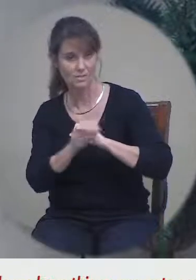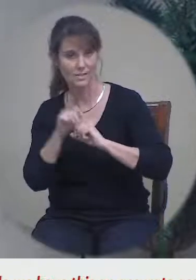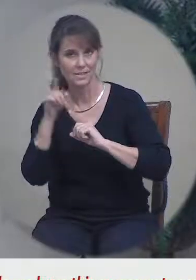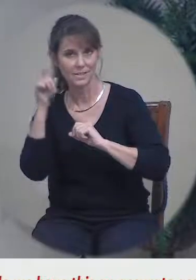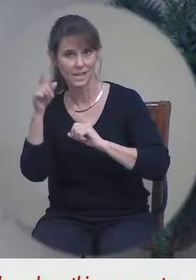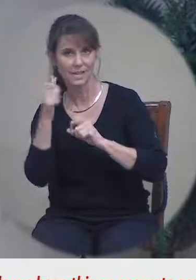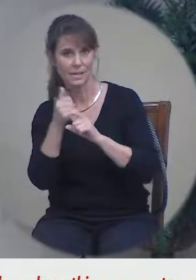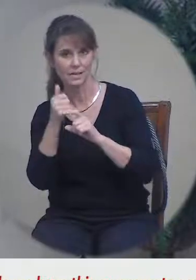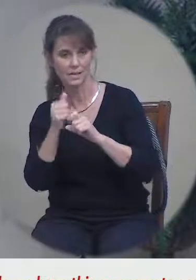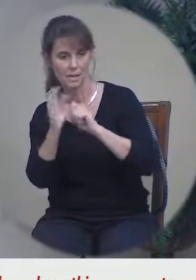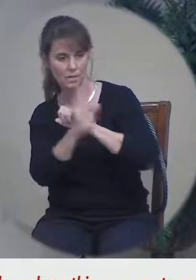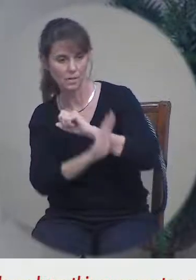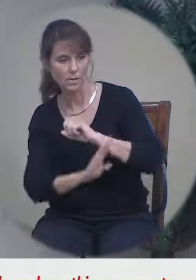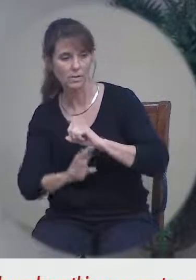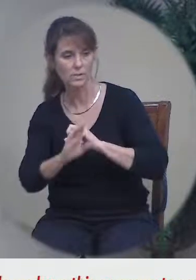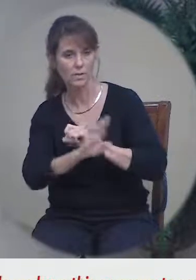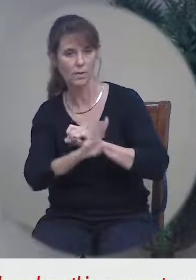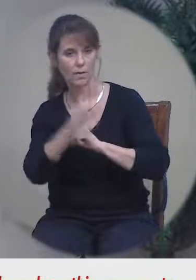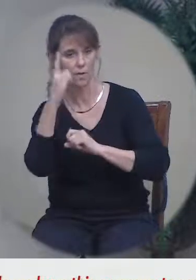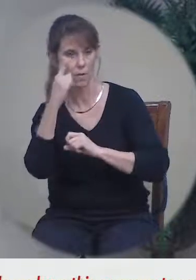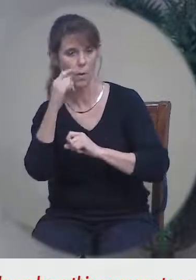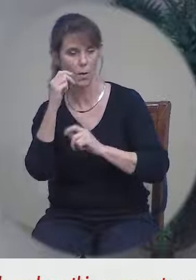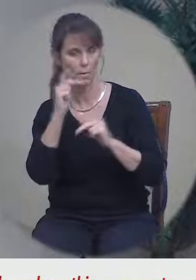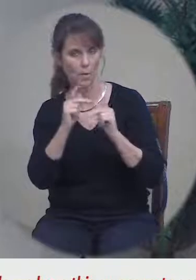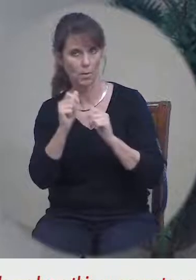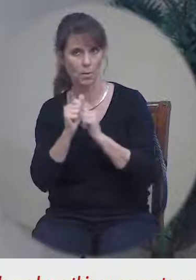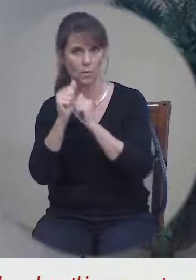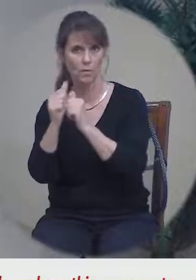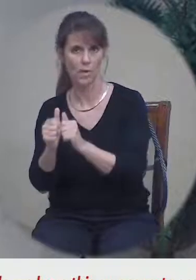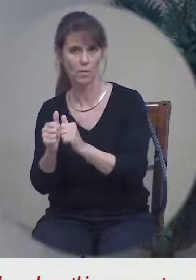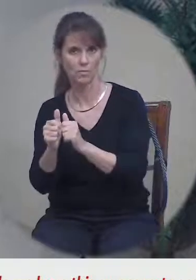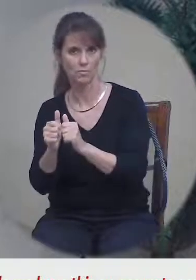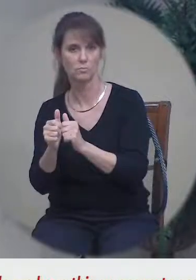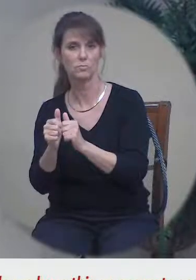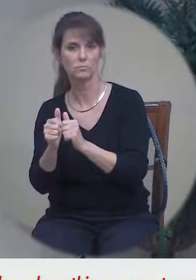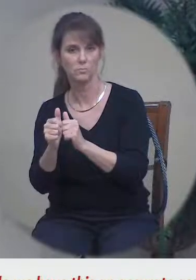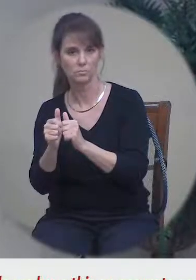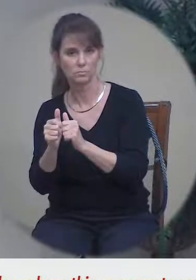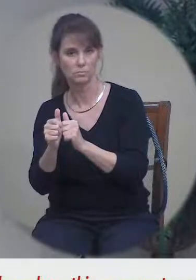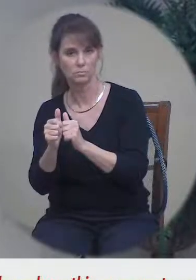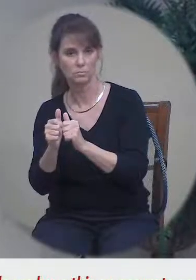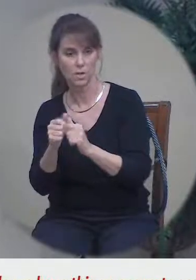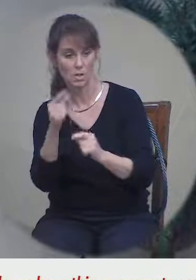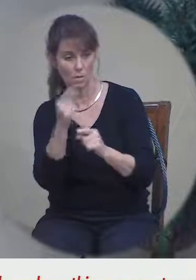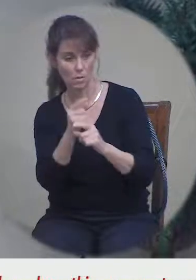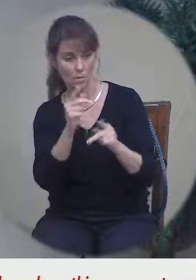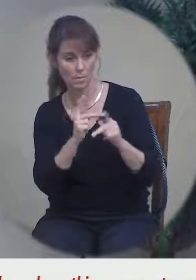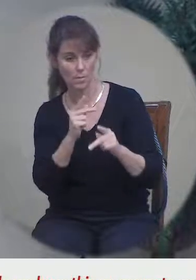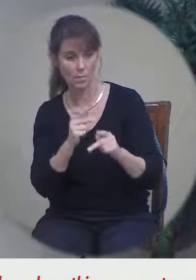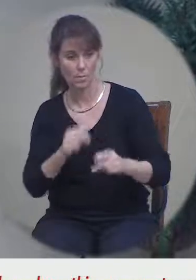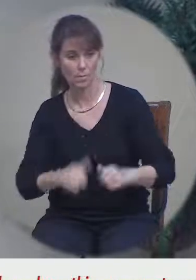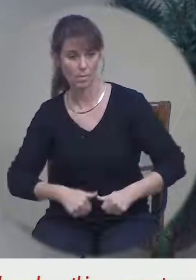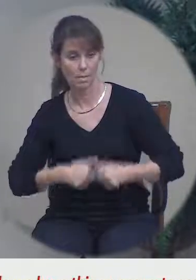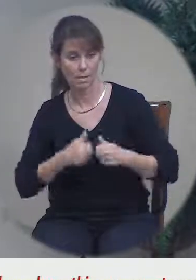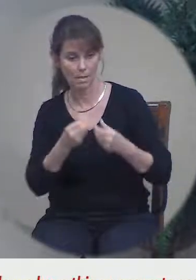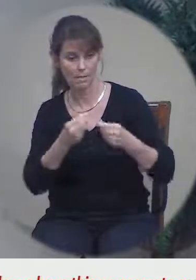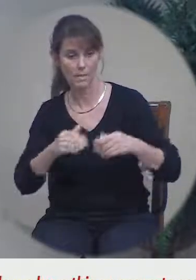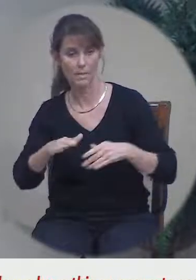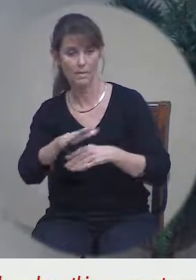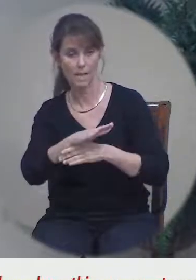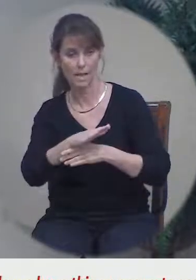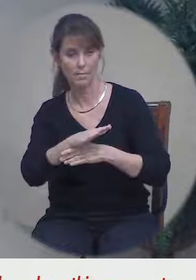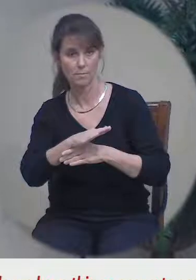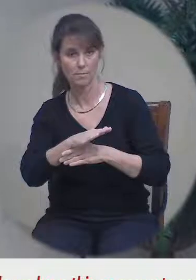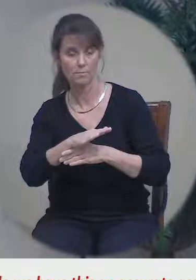to those who walk in integrity. Verse 21, for the upright will live in the land, and the blameless will